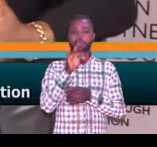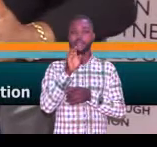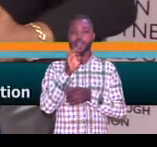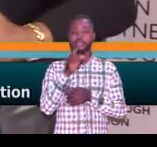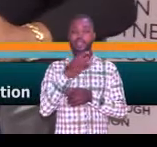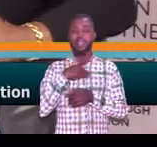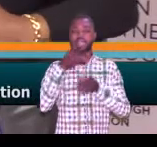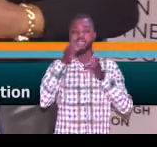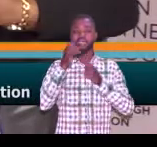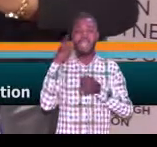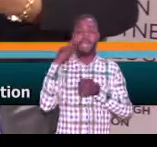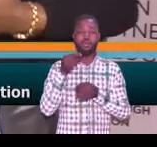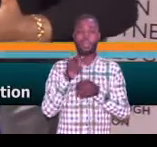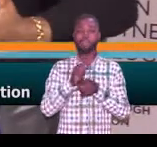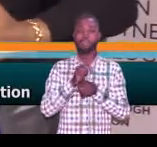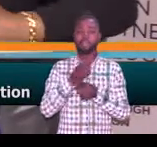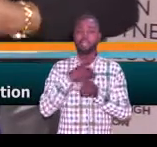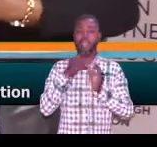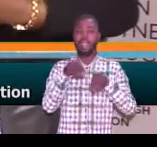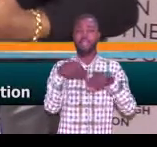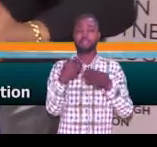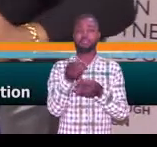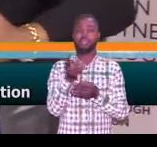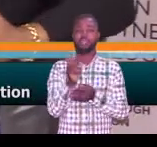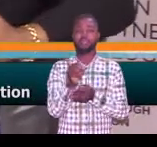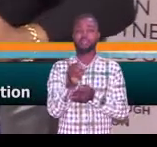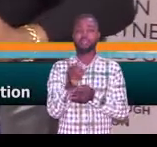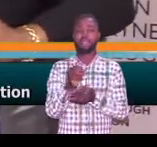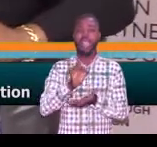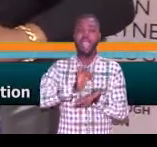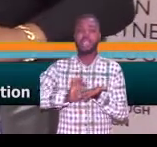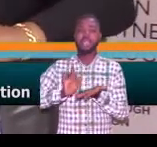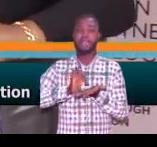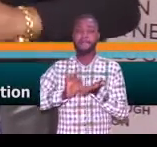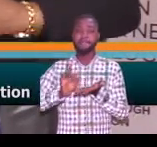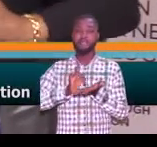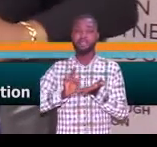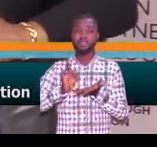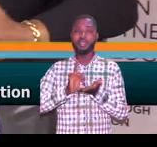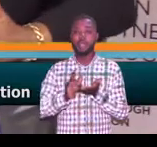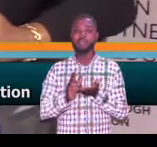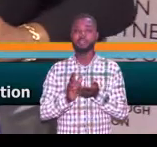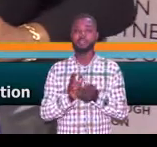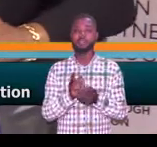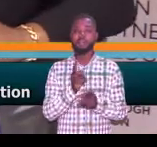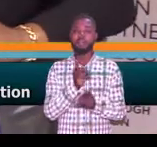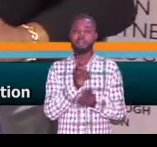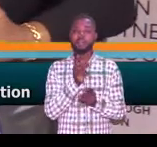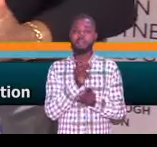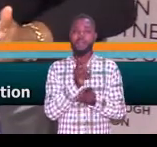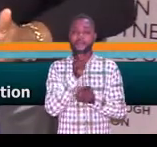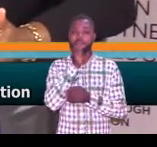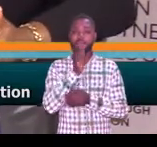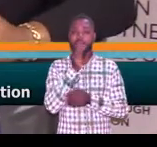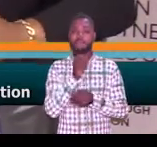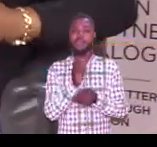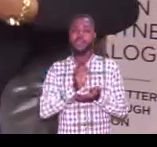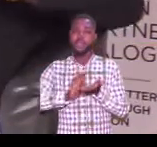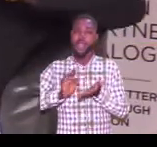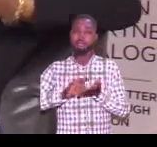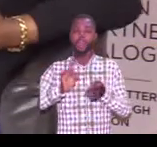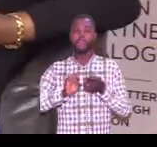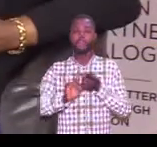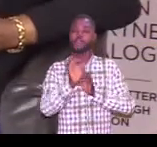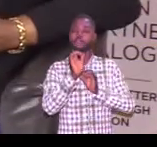teachers were trained and were given tablets, customized tablets to teach